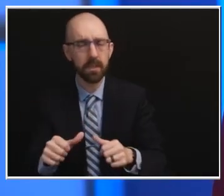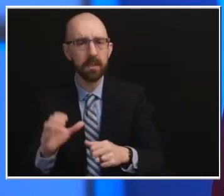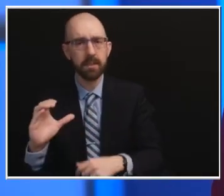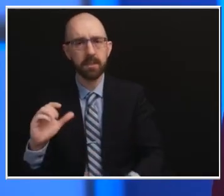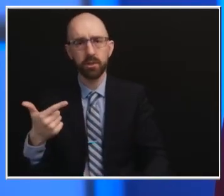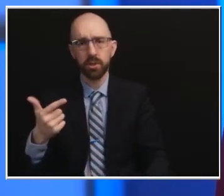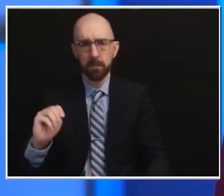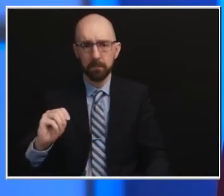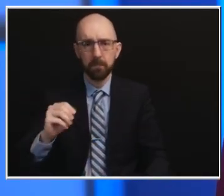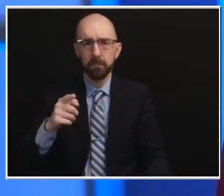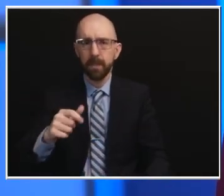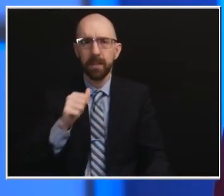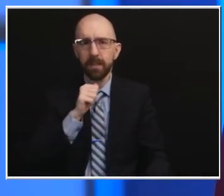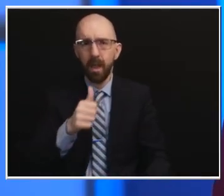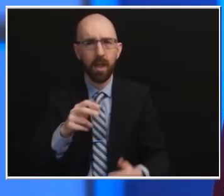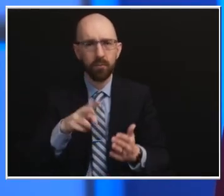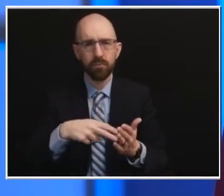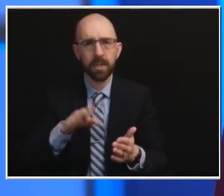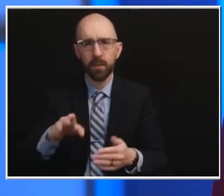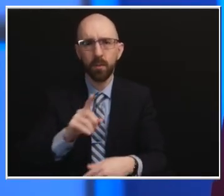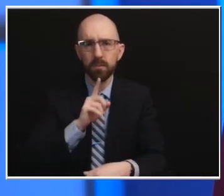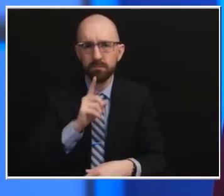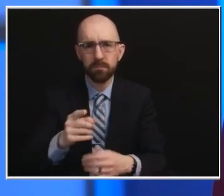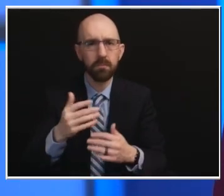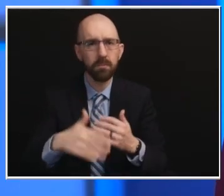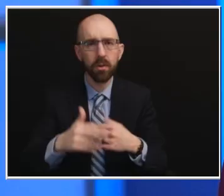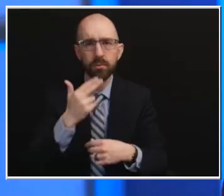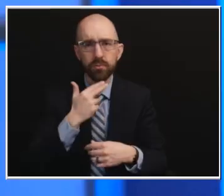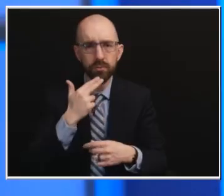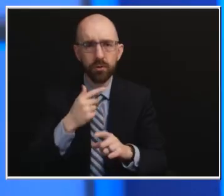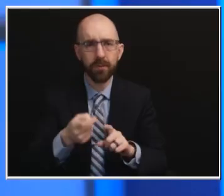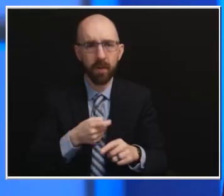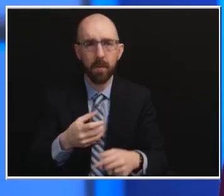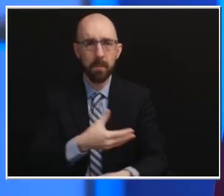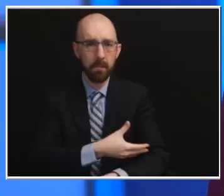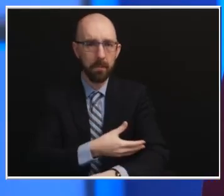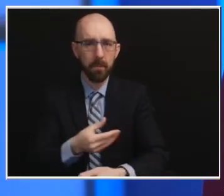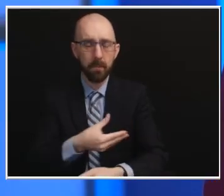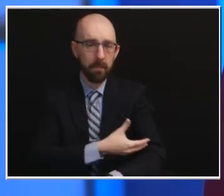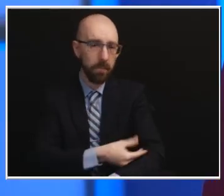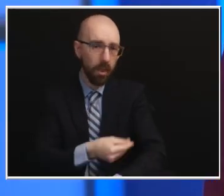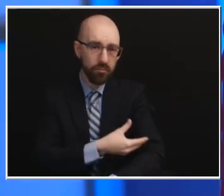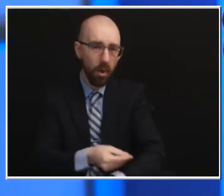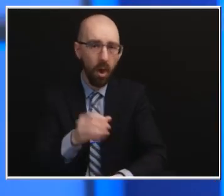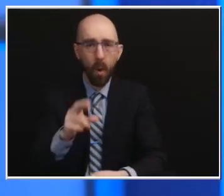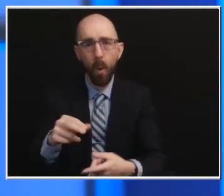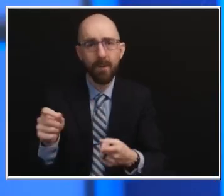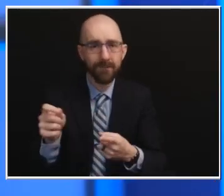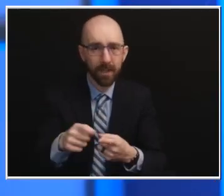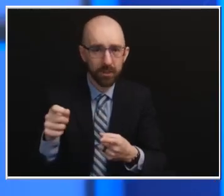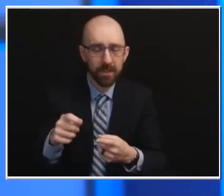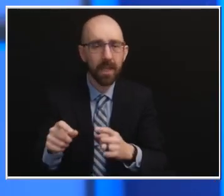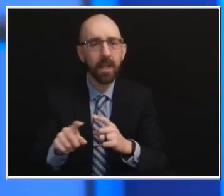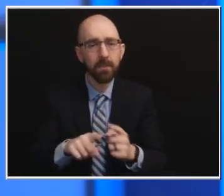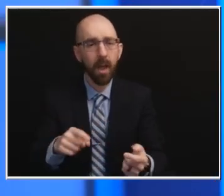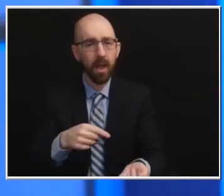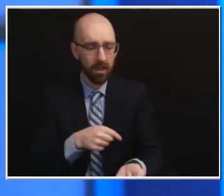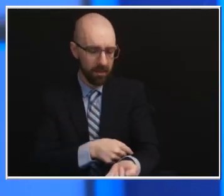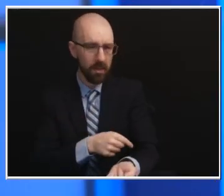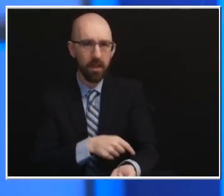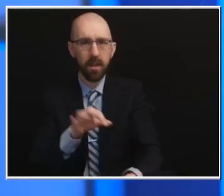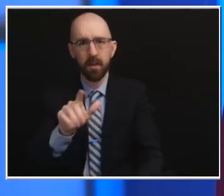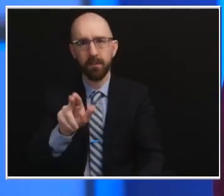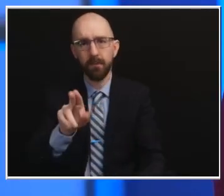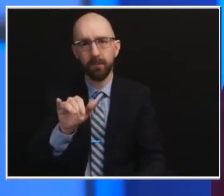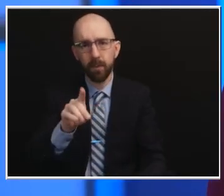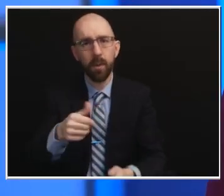are not reading your true blood sugar from a blood draw like a finger stick would. They're reading the interstitial fluid underneath your